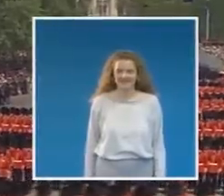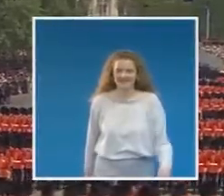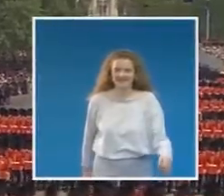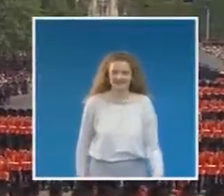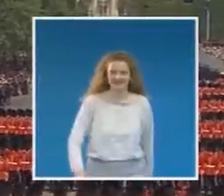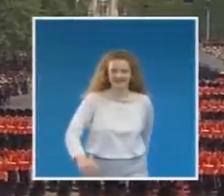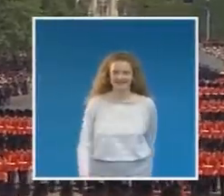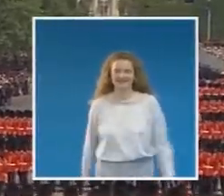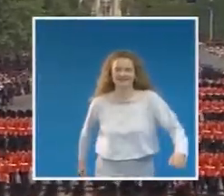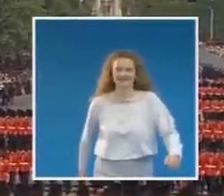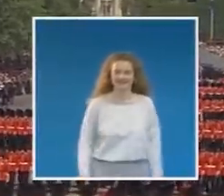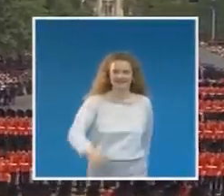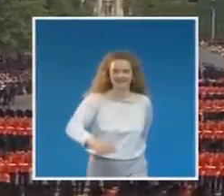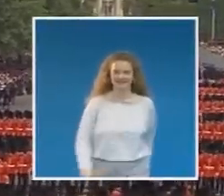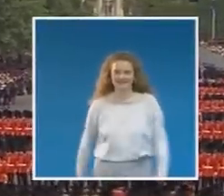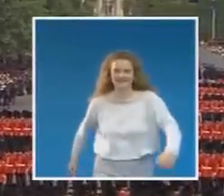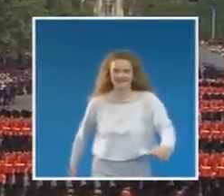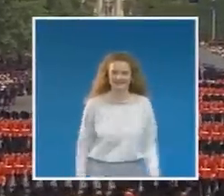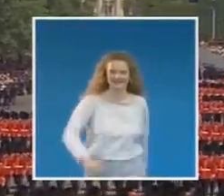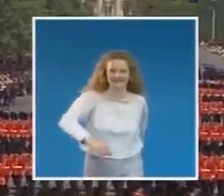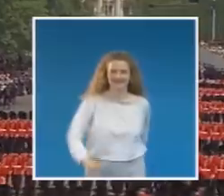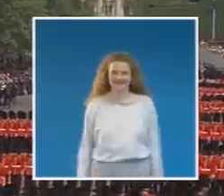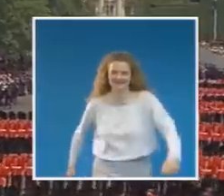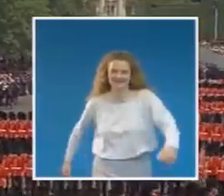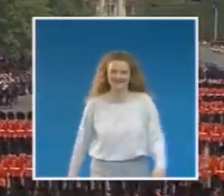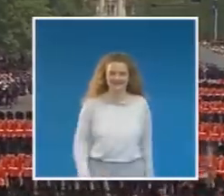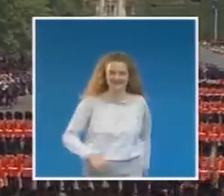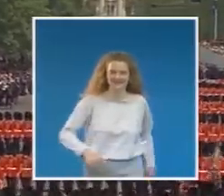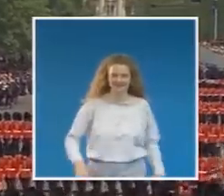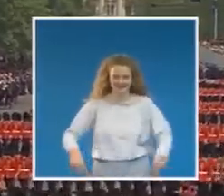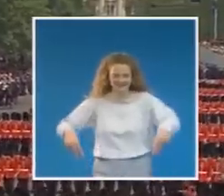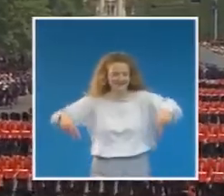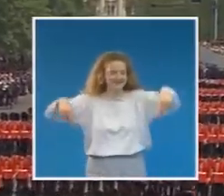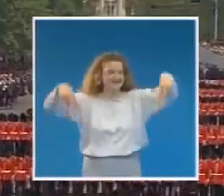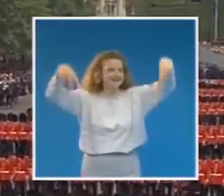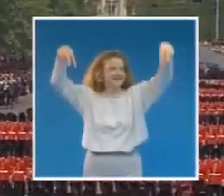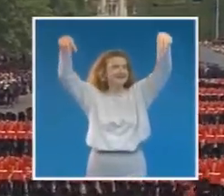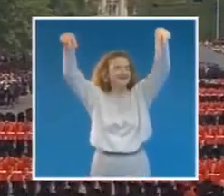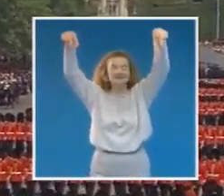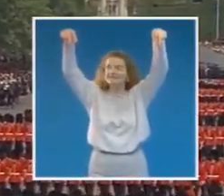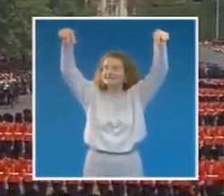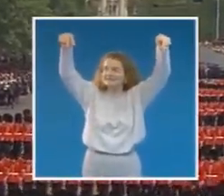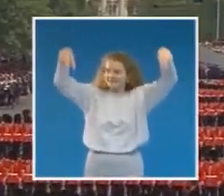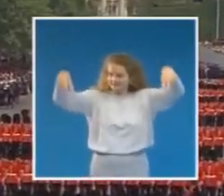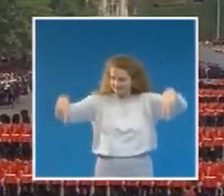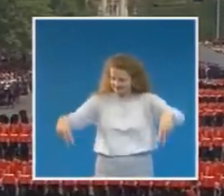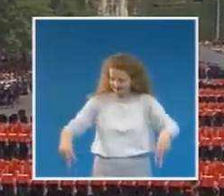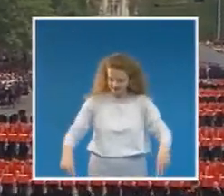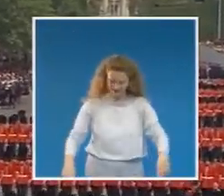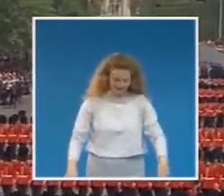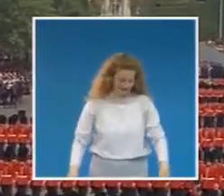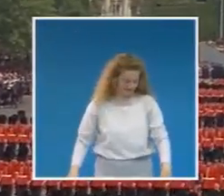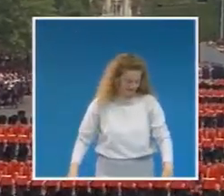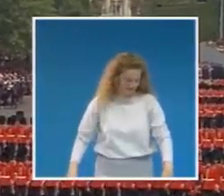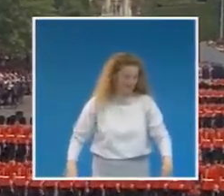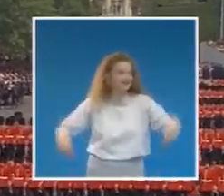The grand old Duke of York, he had 10,000 men. He marched them up to the top of the hill, and he marched them